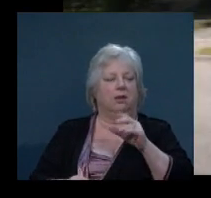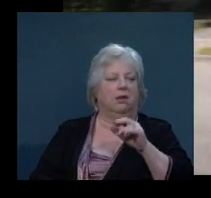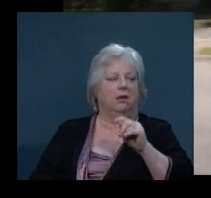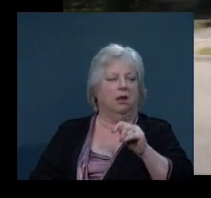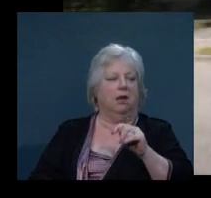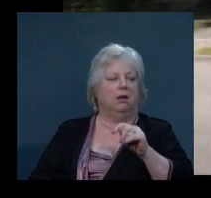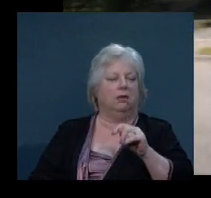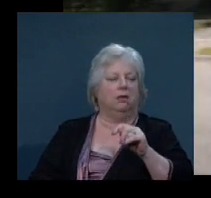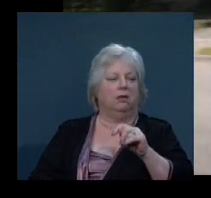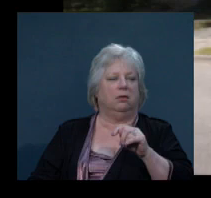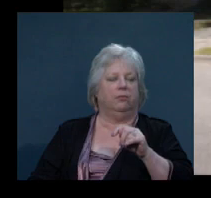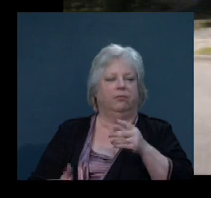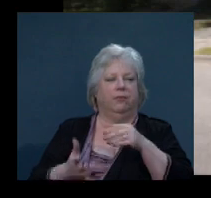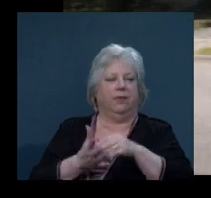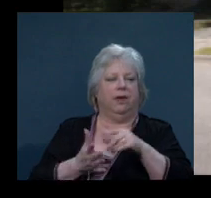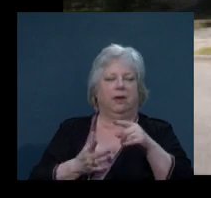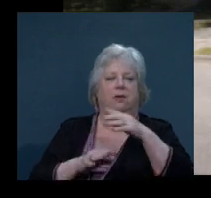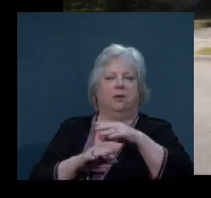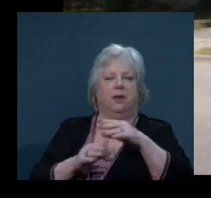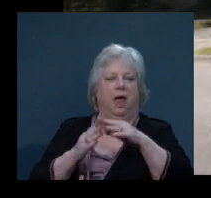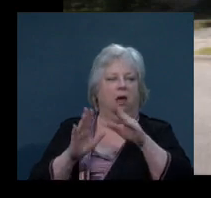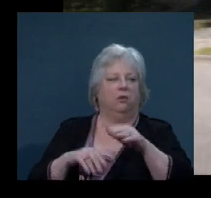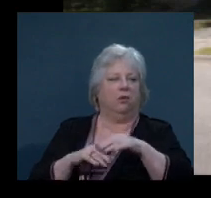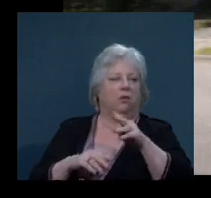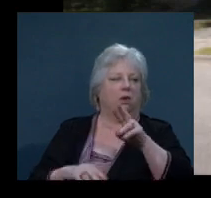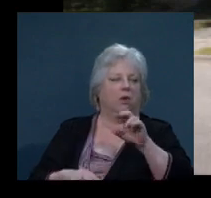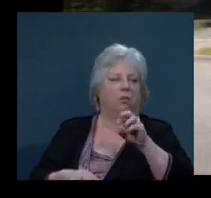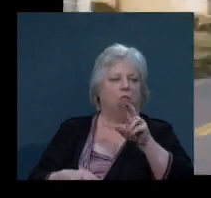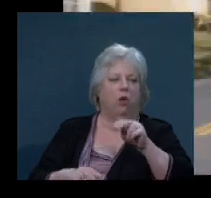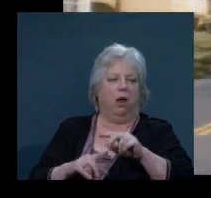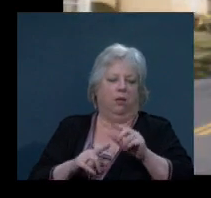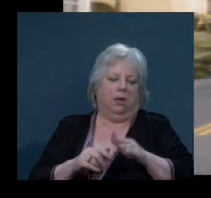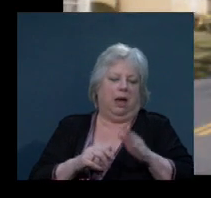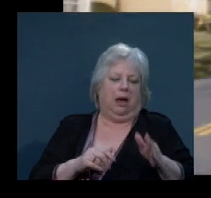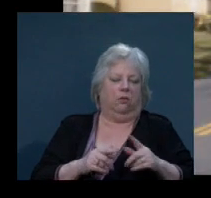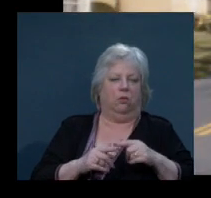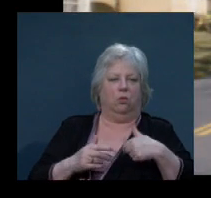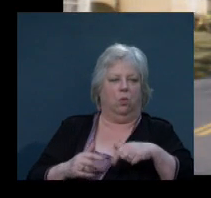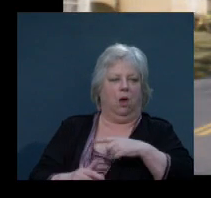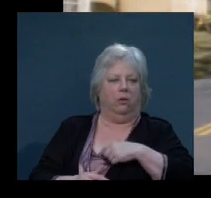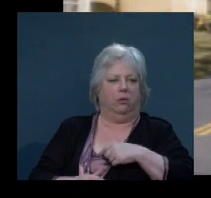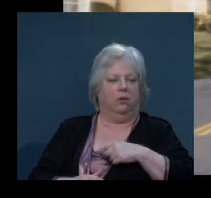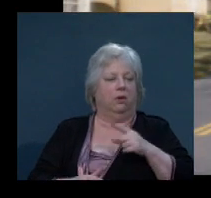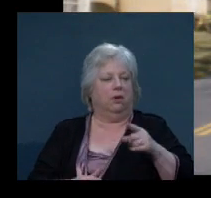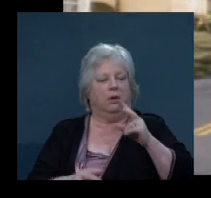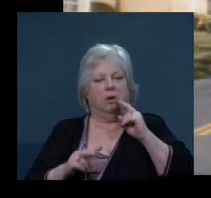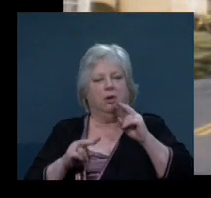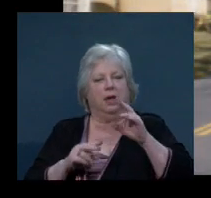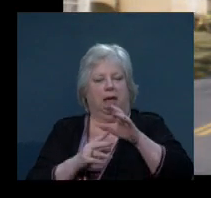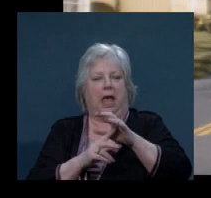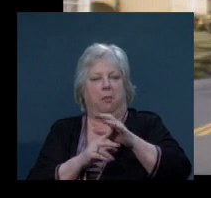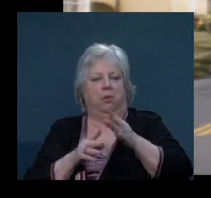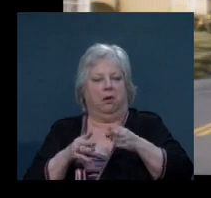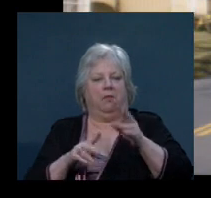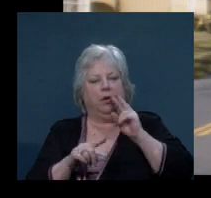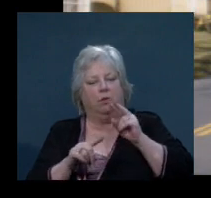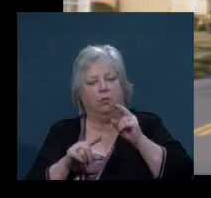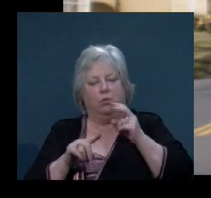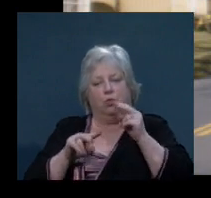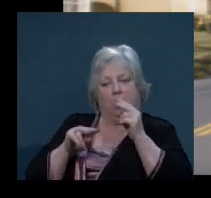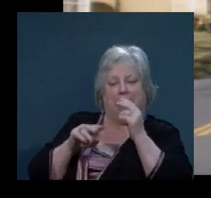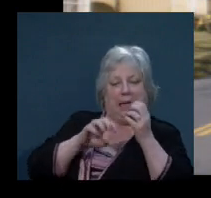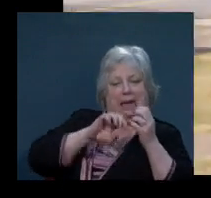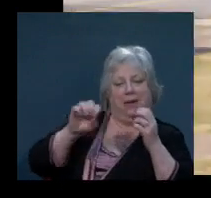lot. This is the house on Brown Street that's next to us. This is looking down Capitol to the